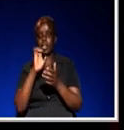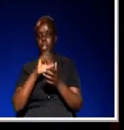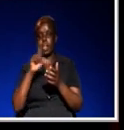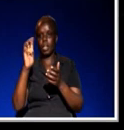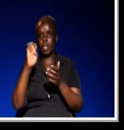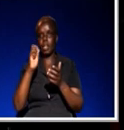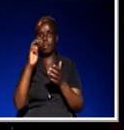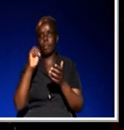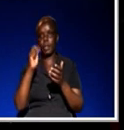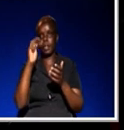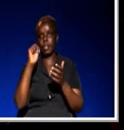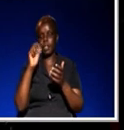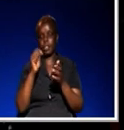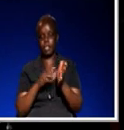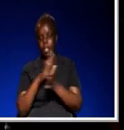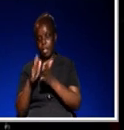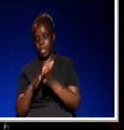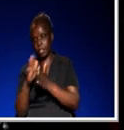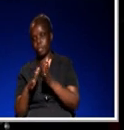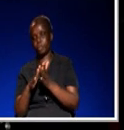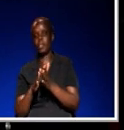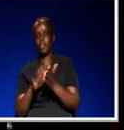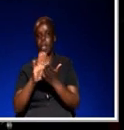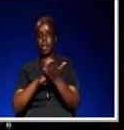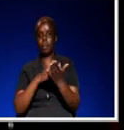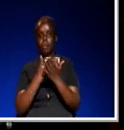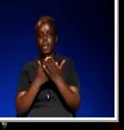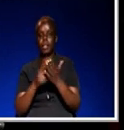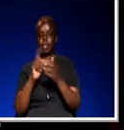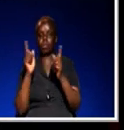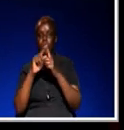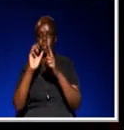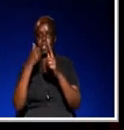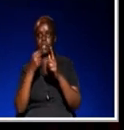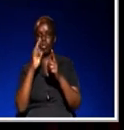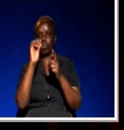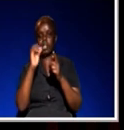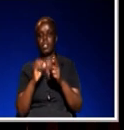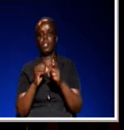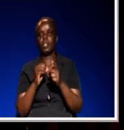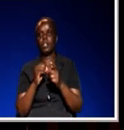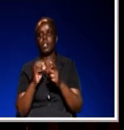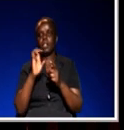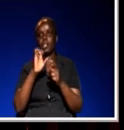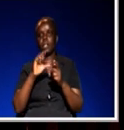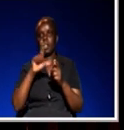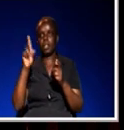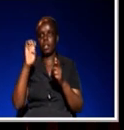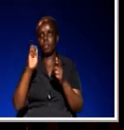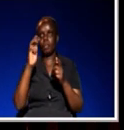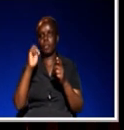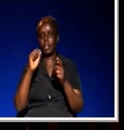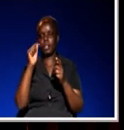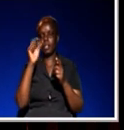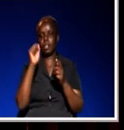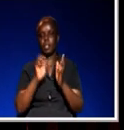This arrangement only applies to the first 20 elements. So let's now look at